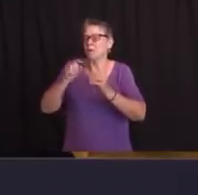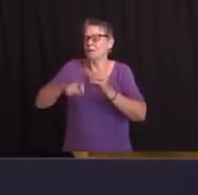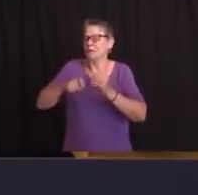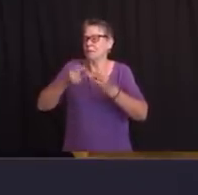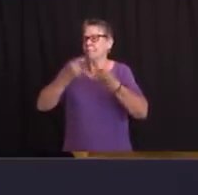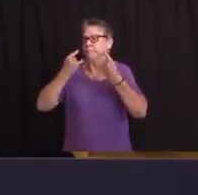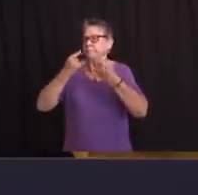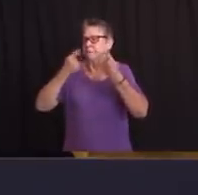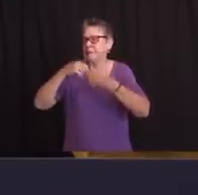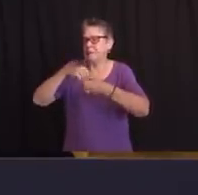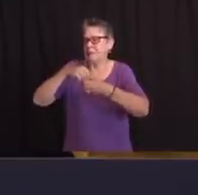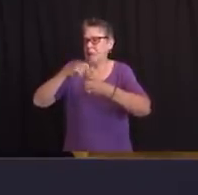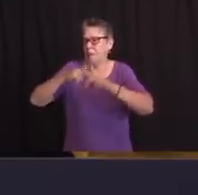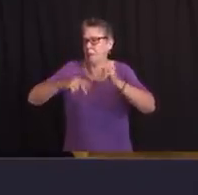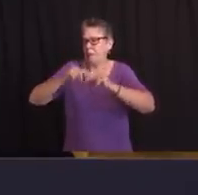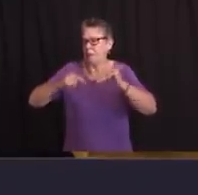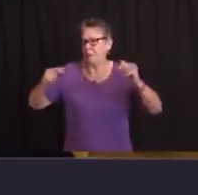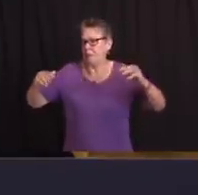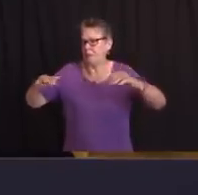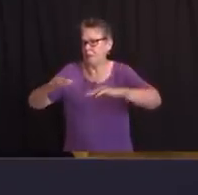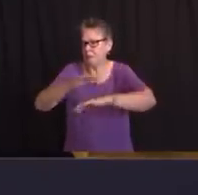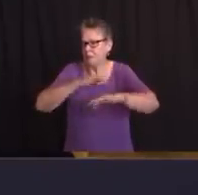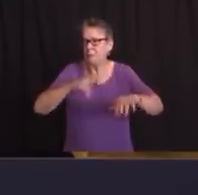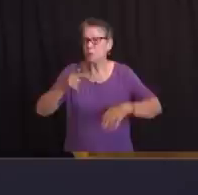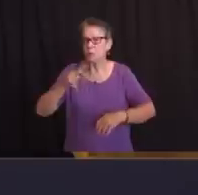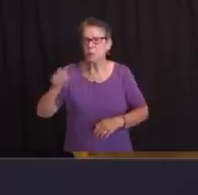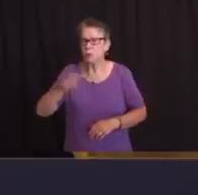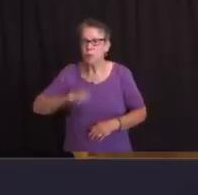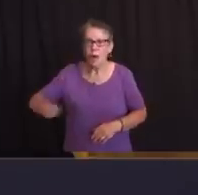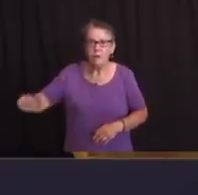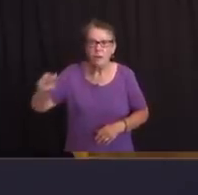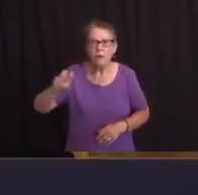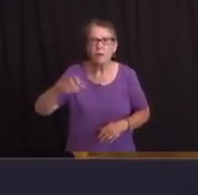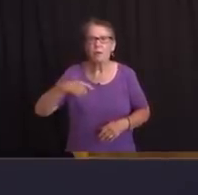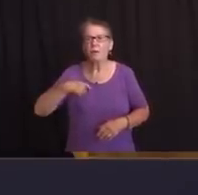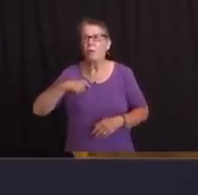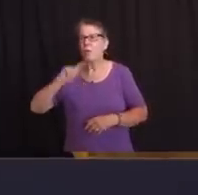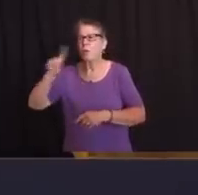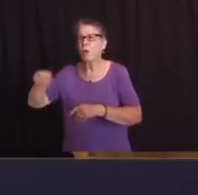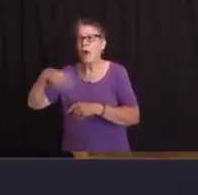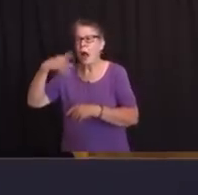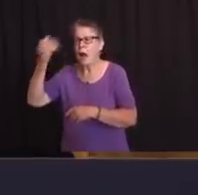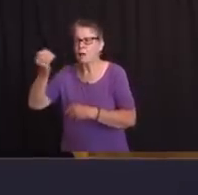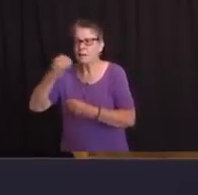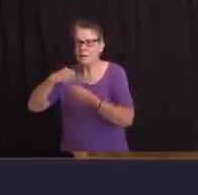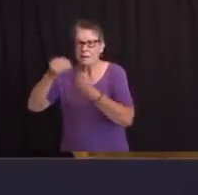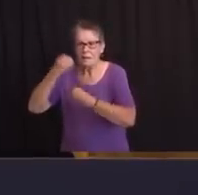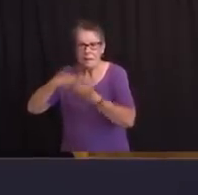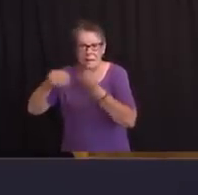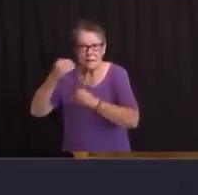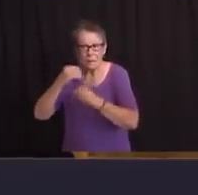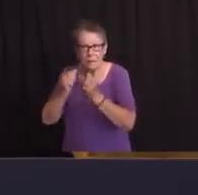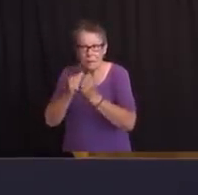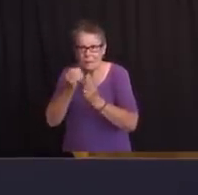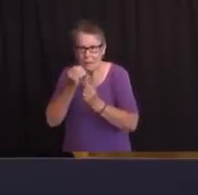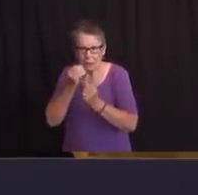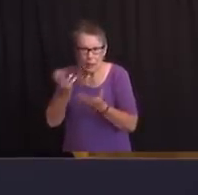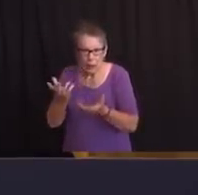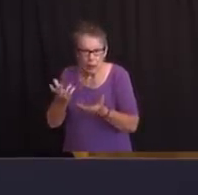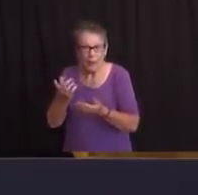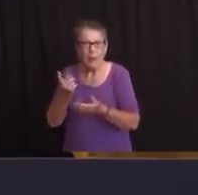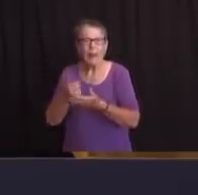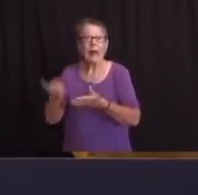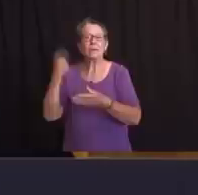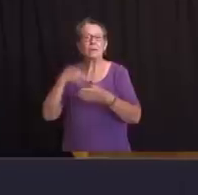outside at a dinner tonight that'll be deliberately outdoors. But in a restaurant last week, indoors